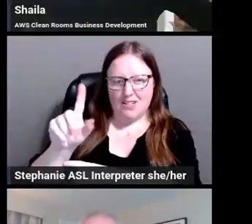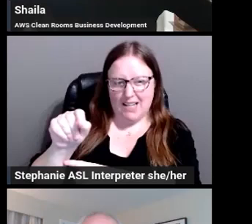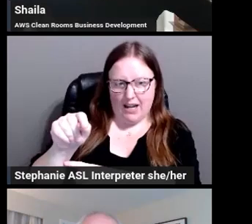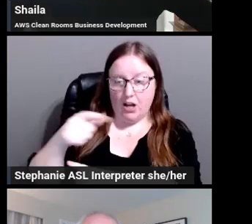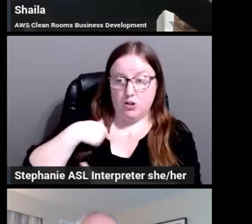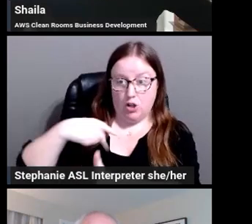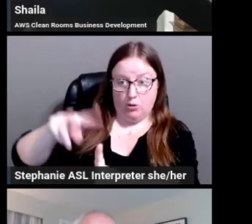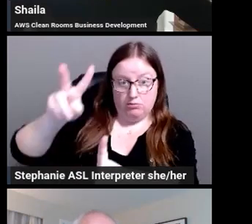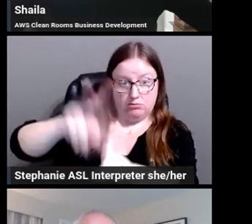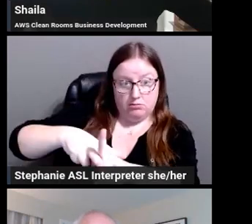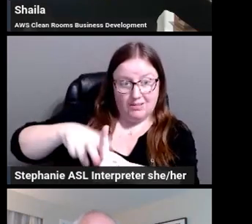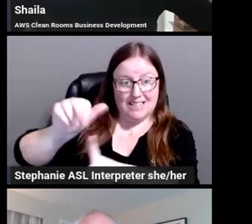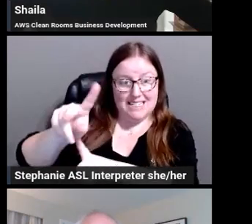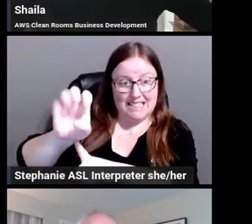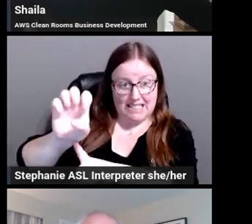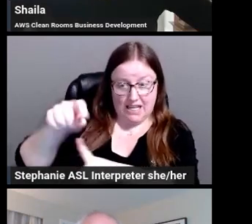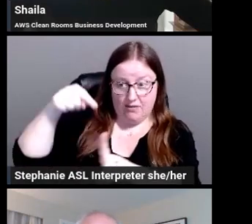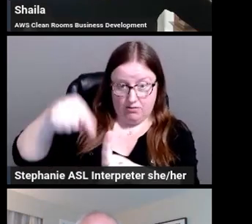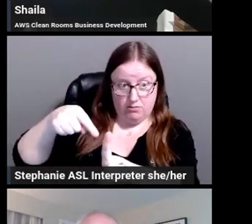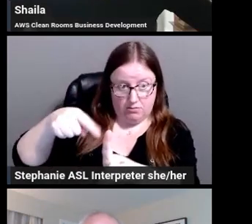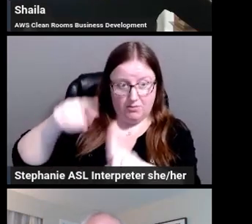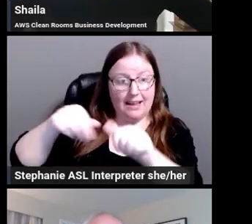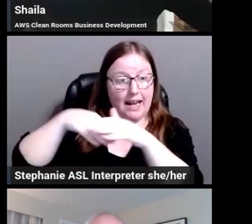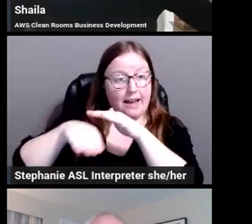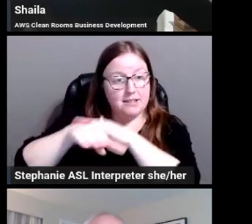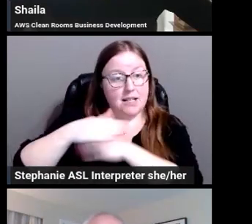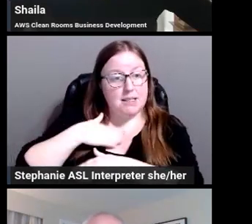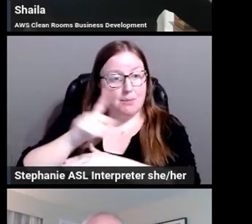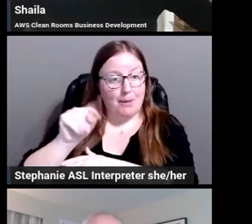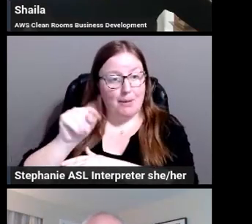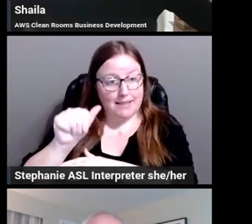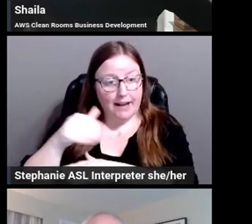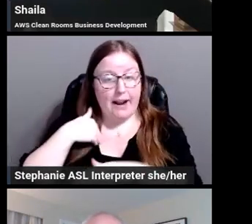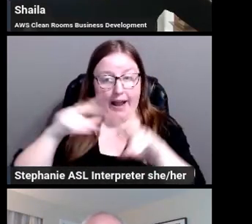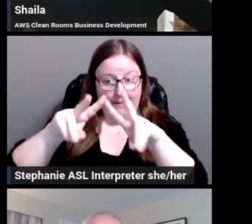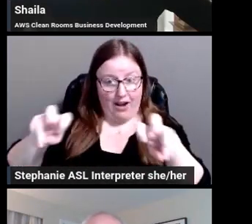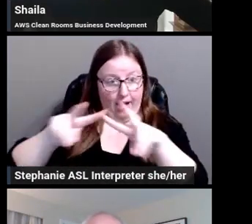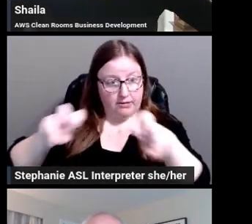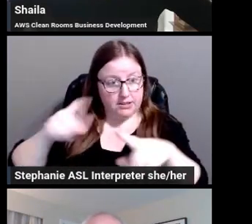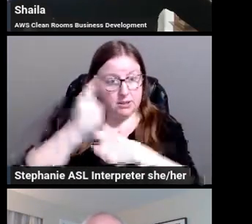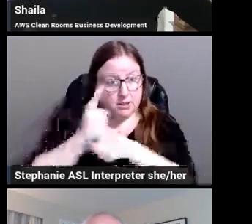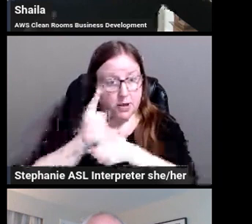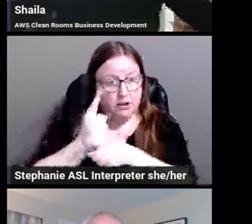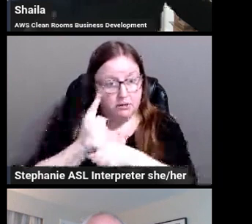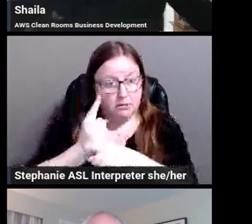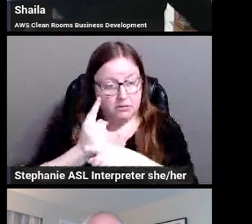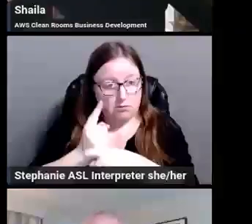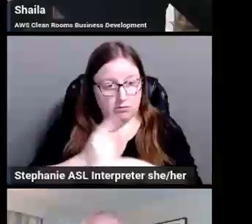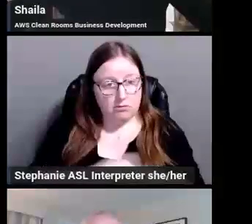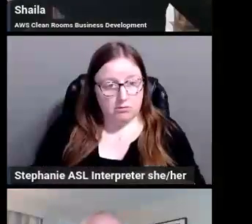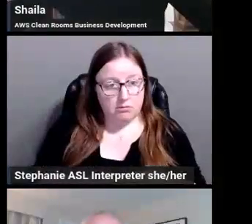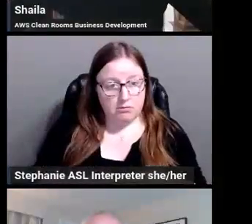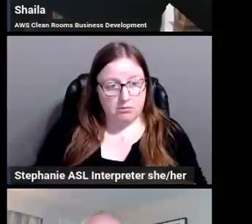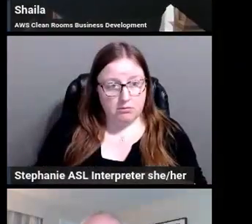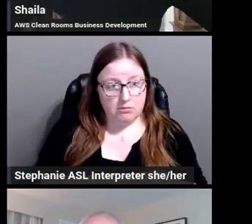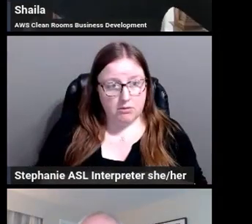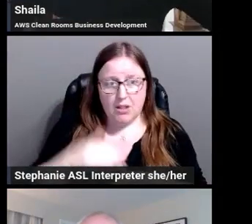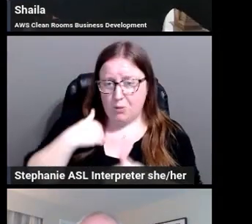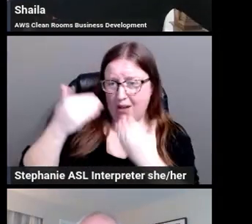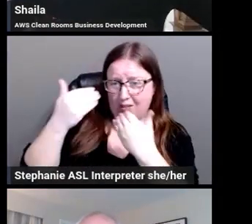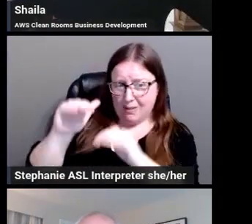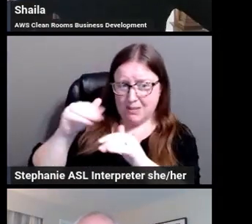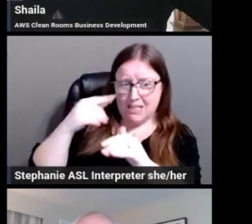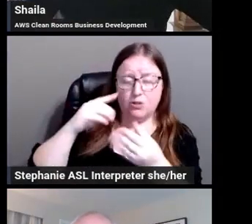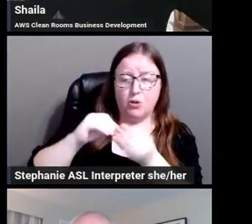Steve as a person, a collaborator, to be able to access my data and run some kind of an analysis on it, right? Is there a limitation to the number